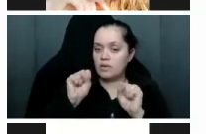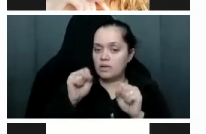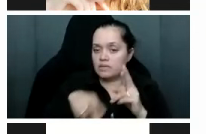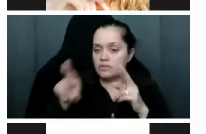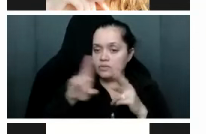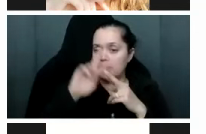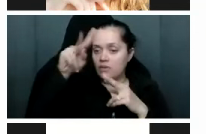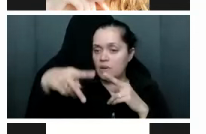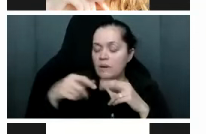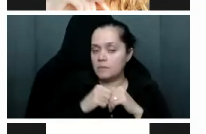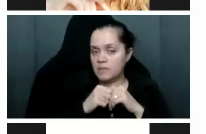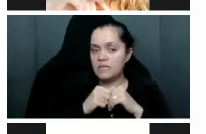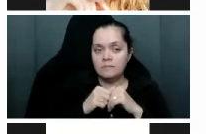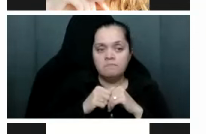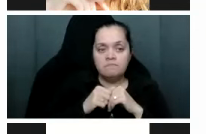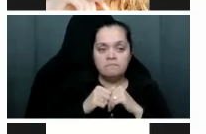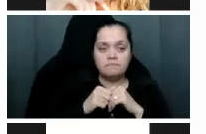up.